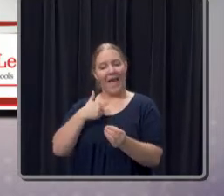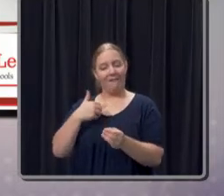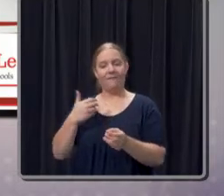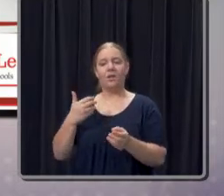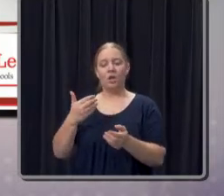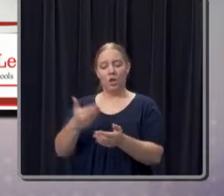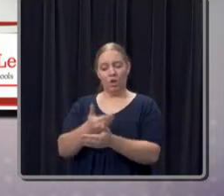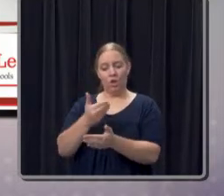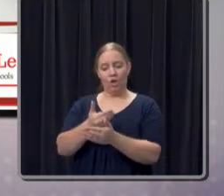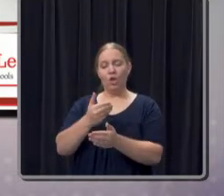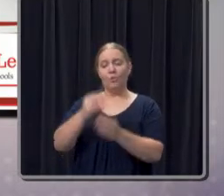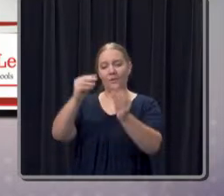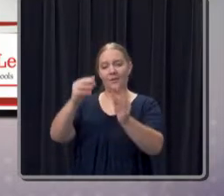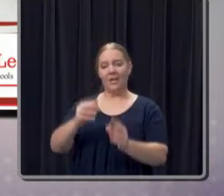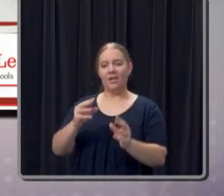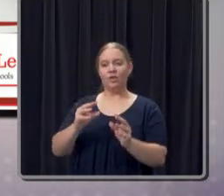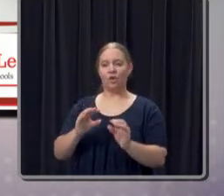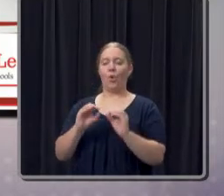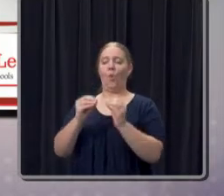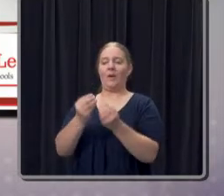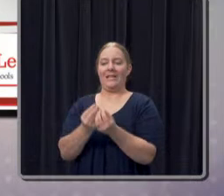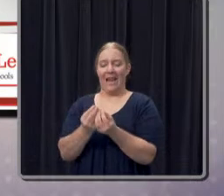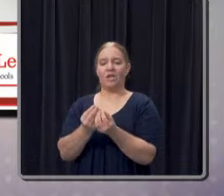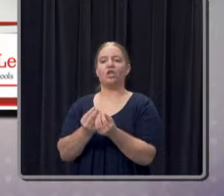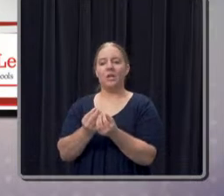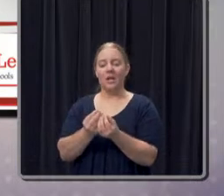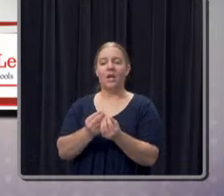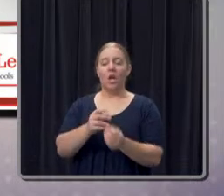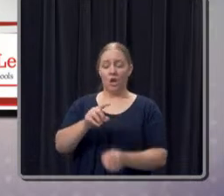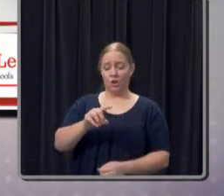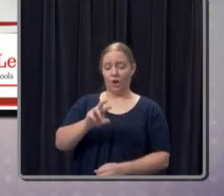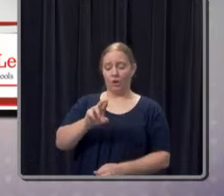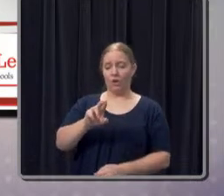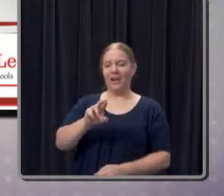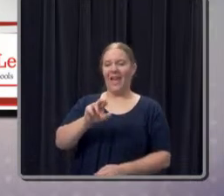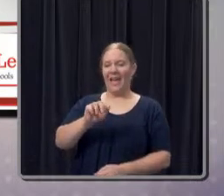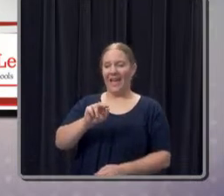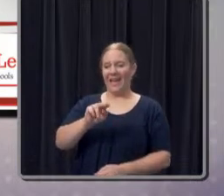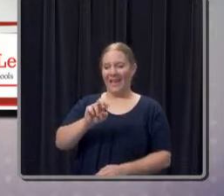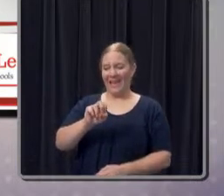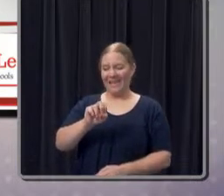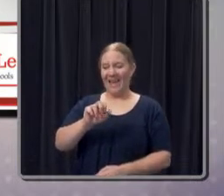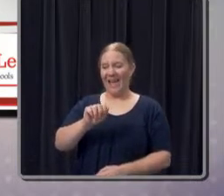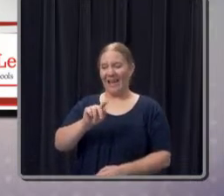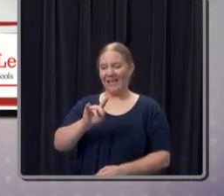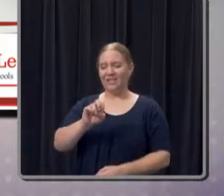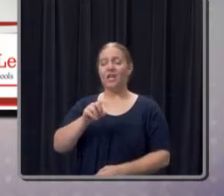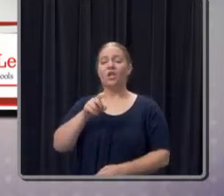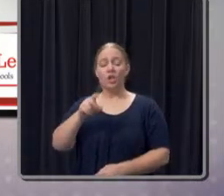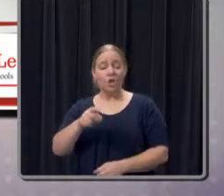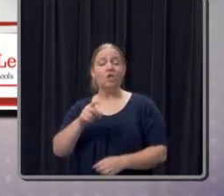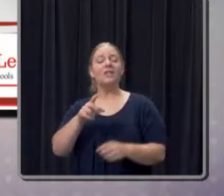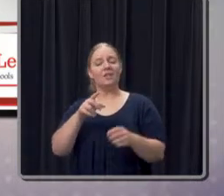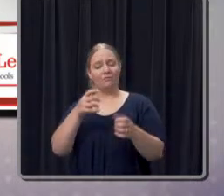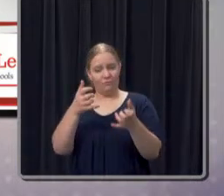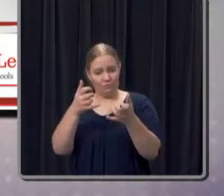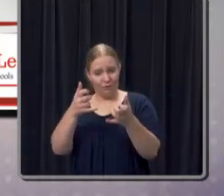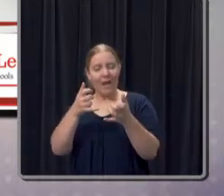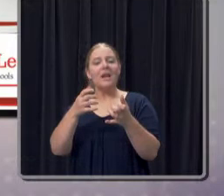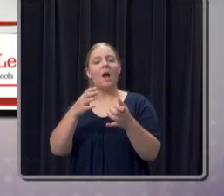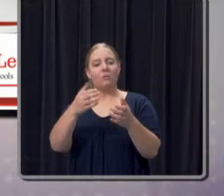our new educator orientation, and Dr. Ann Addison, who's our Director of New Educator Induction and University